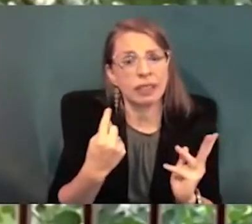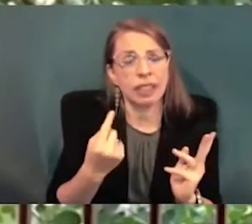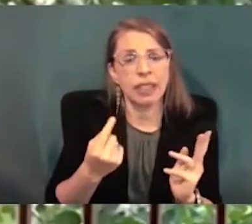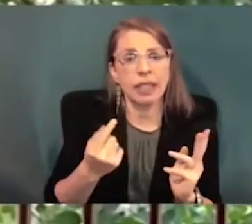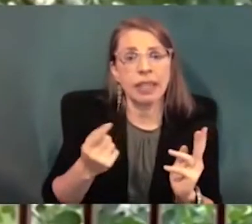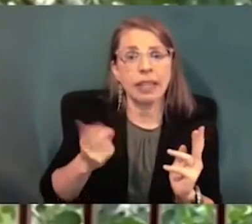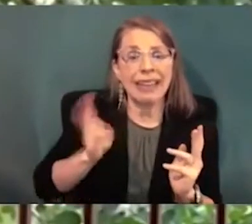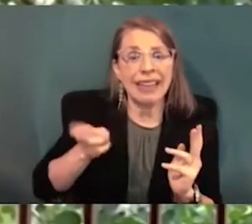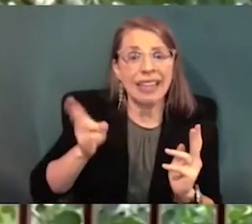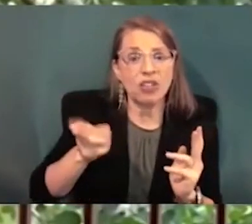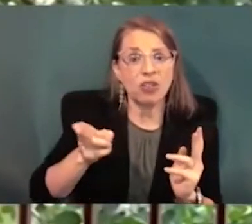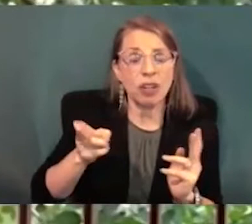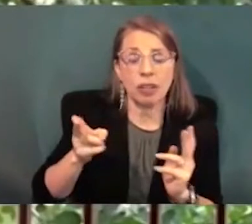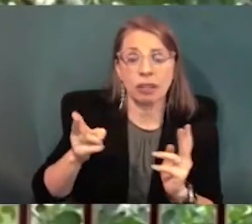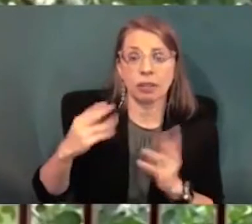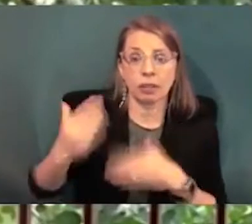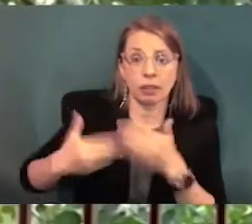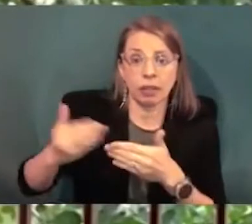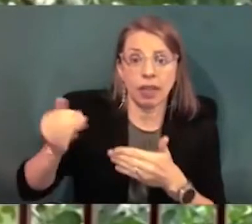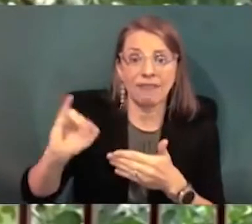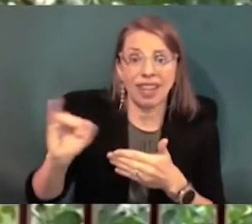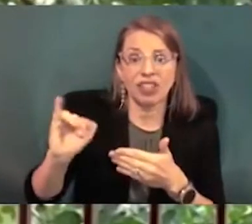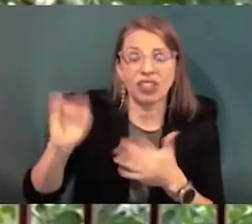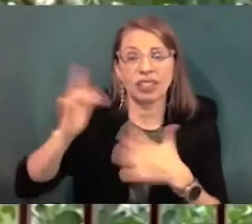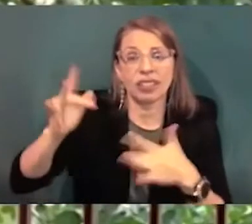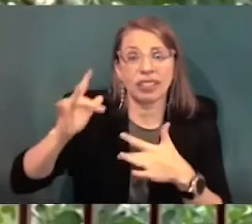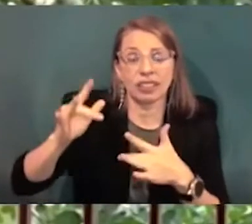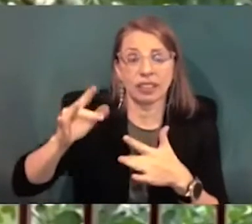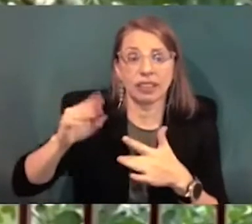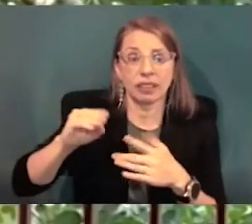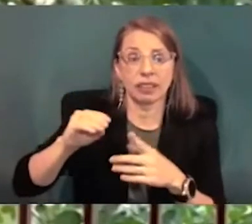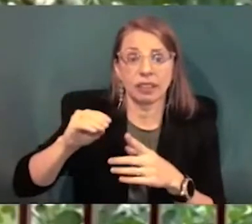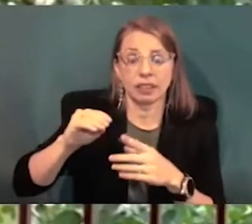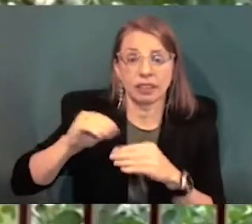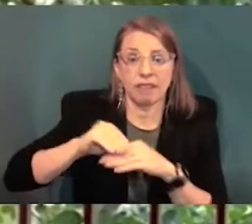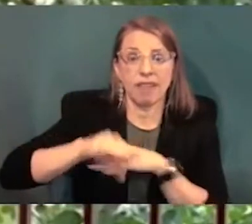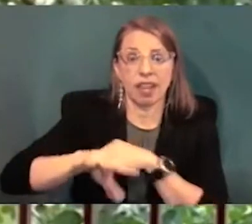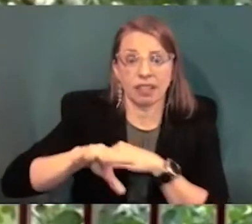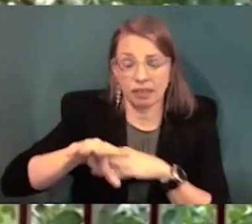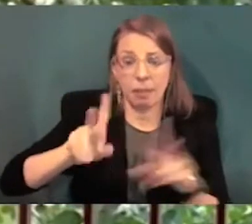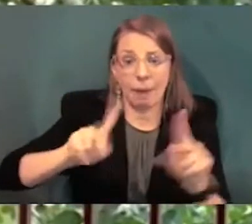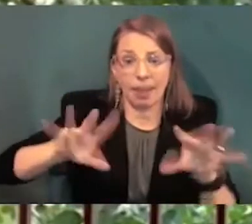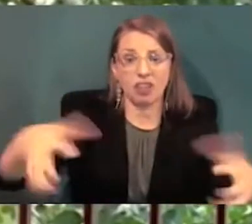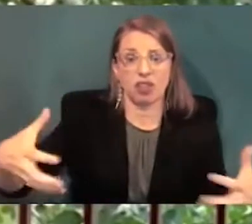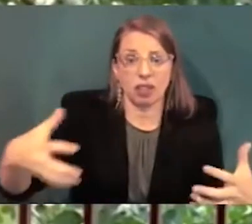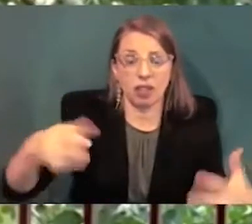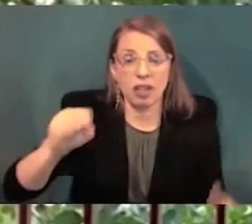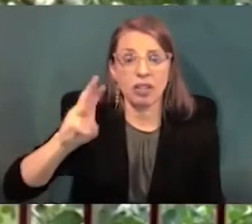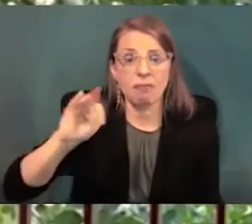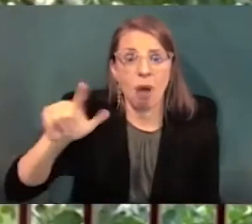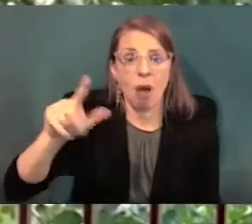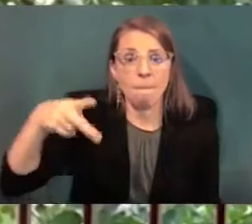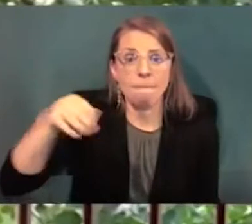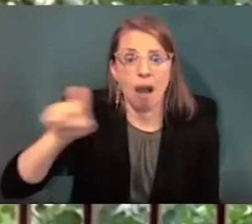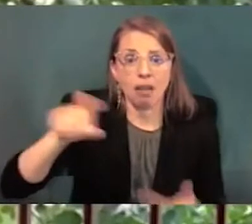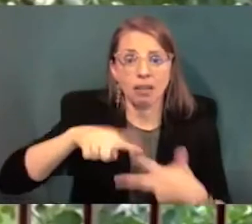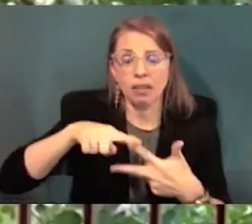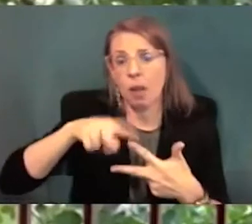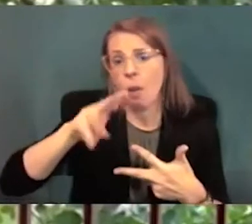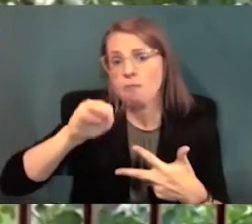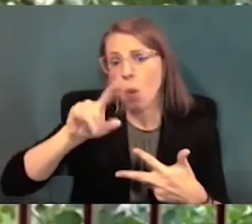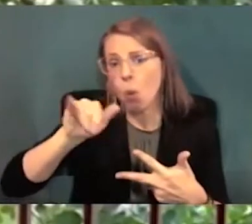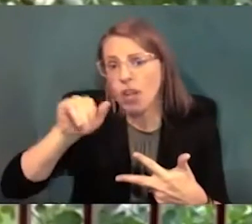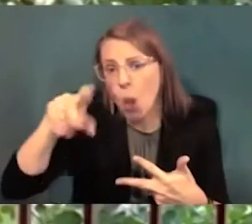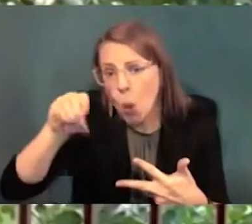have had infectious disease that has affected the human population. Smallpox is one of them. Polio. I think